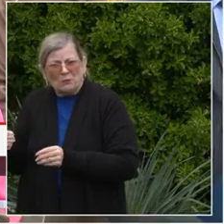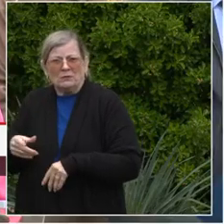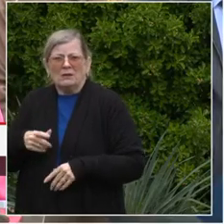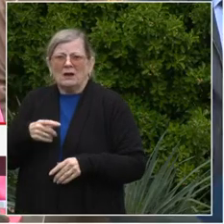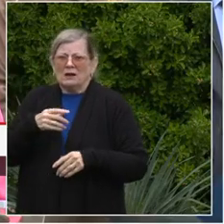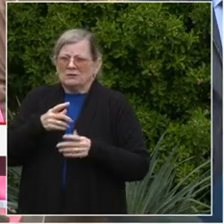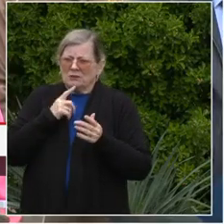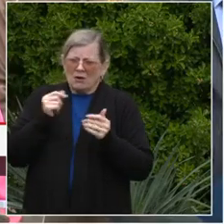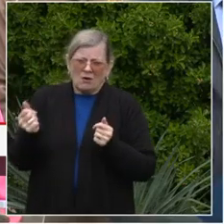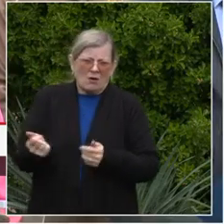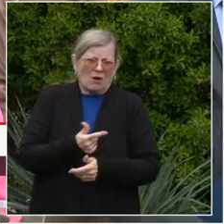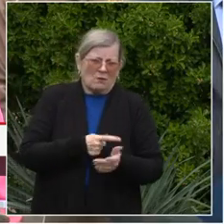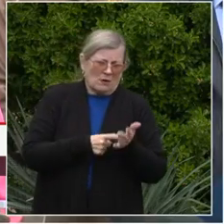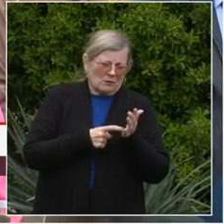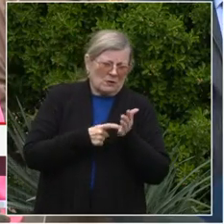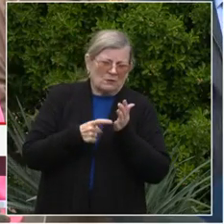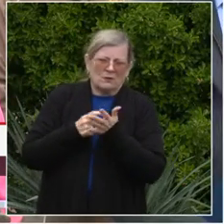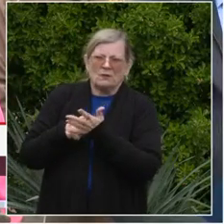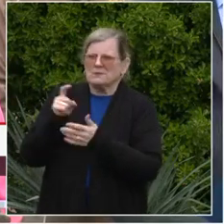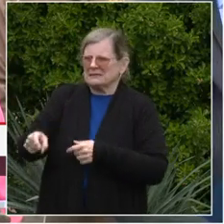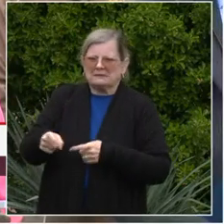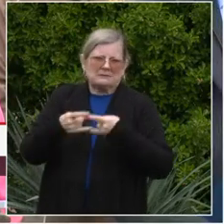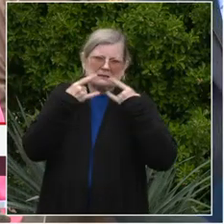are required.